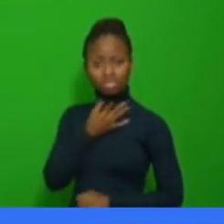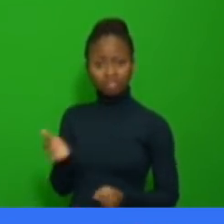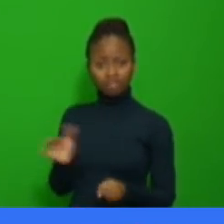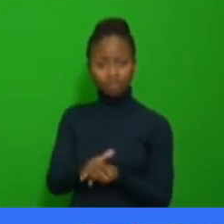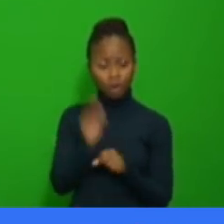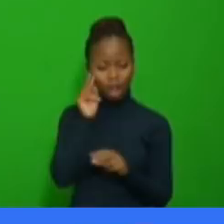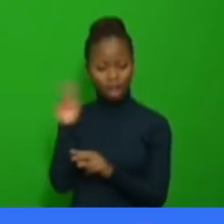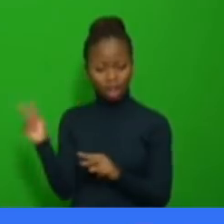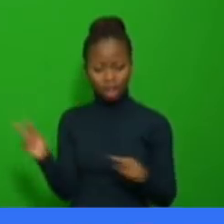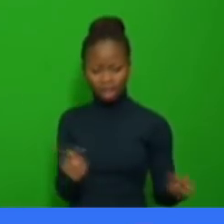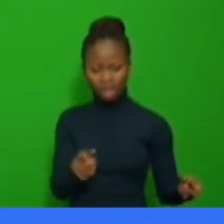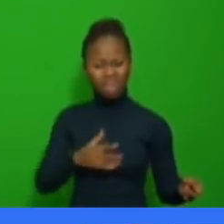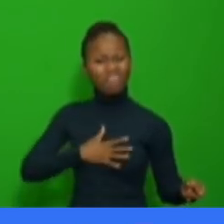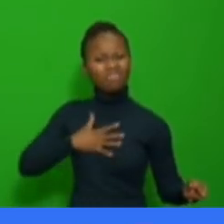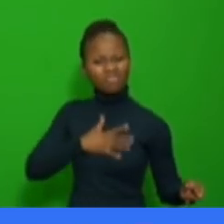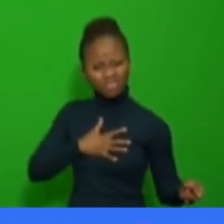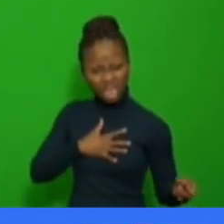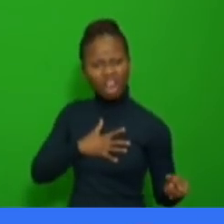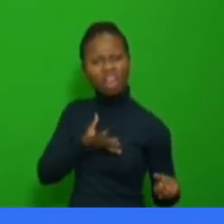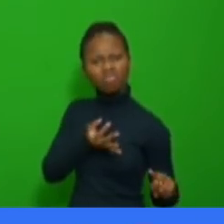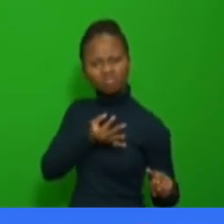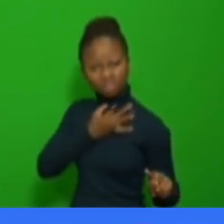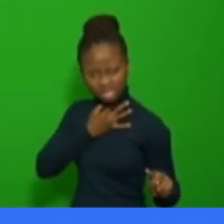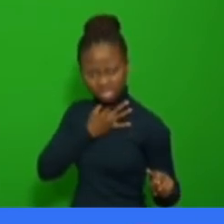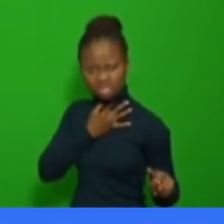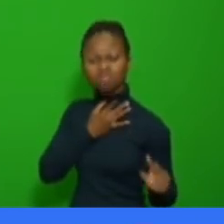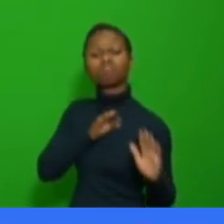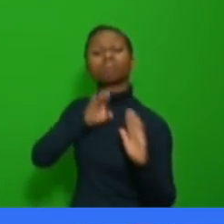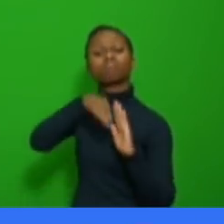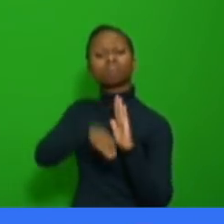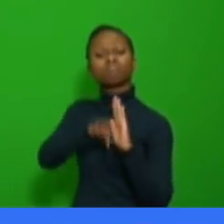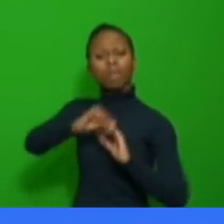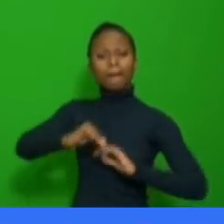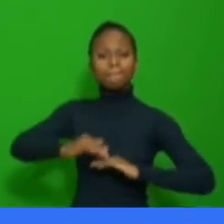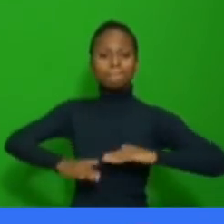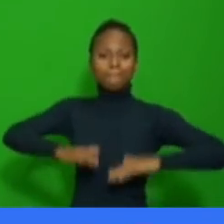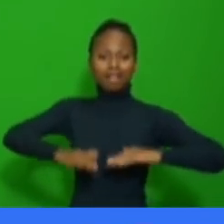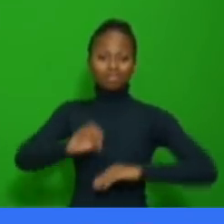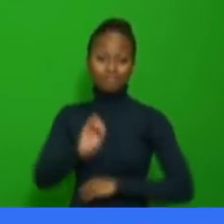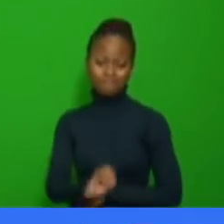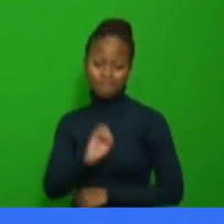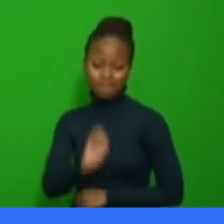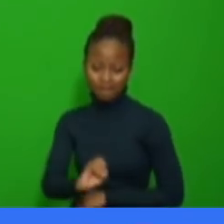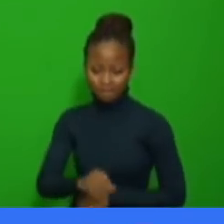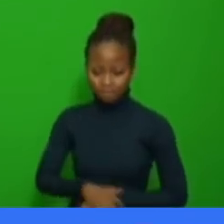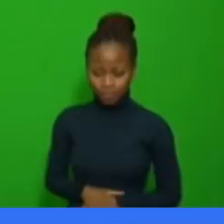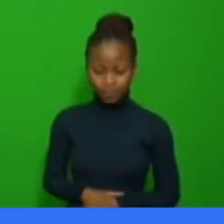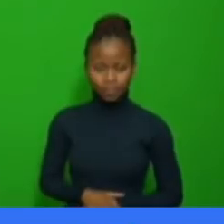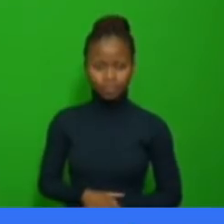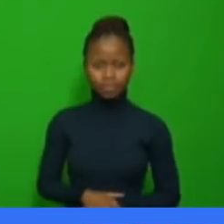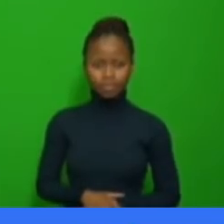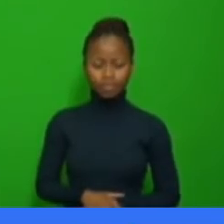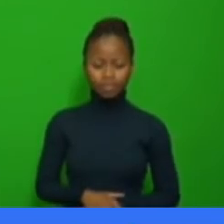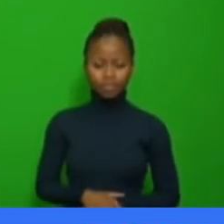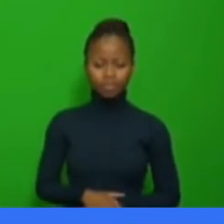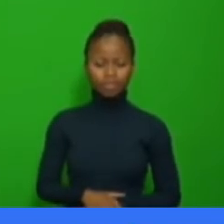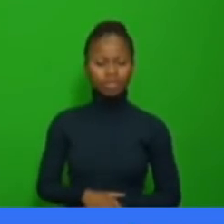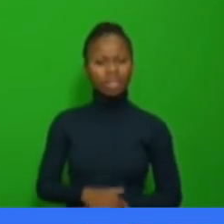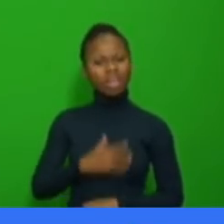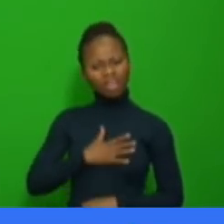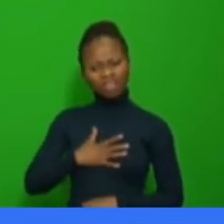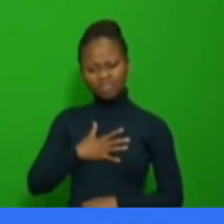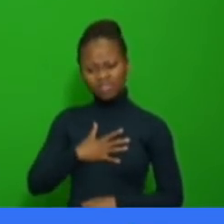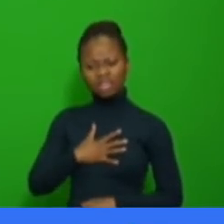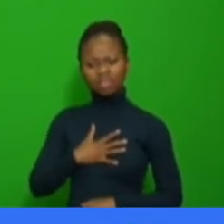are assessed to be more or less evenly balanced. While there is scope for further